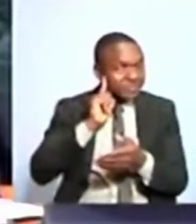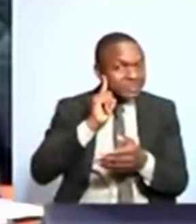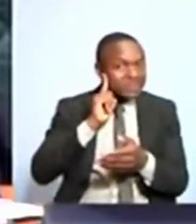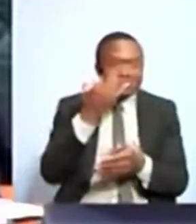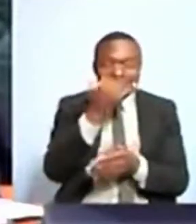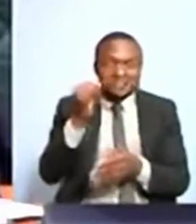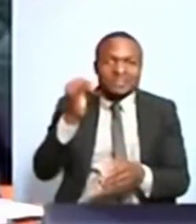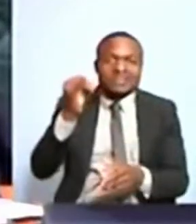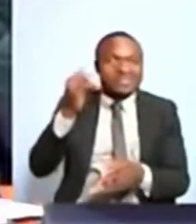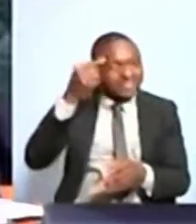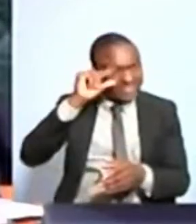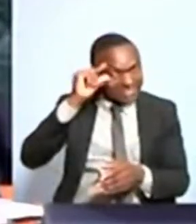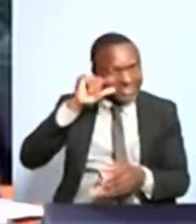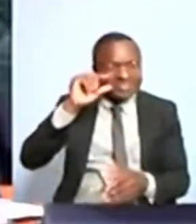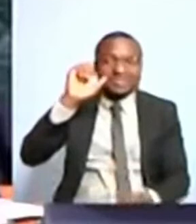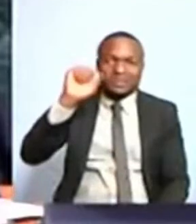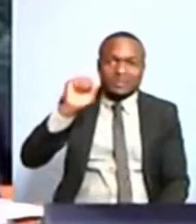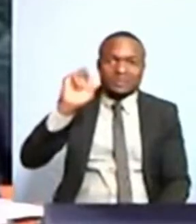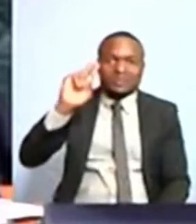Sojilite in the report.